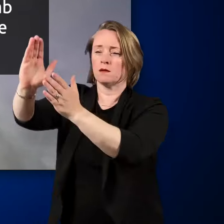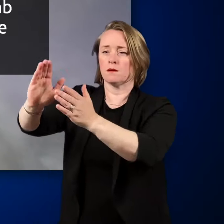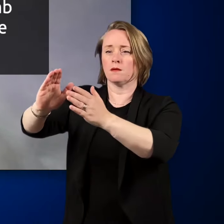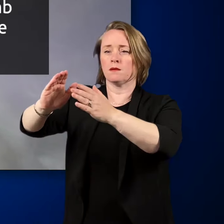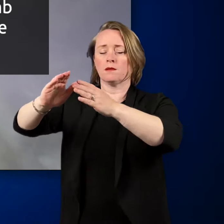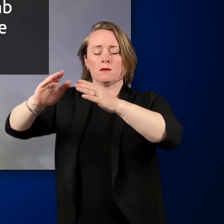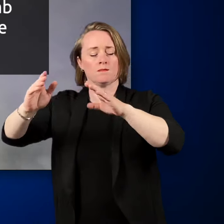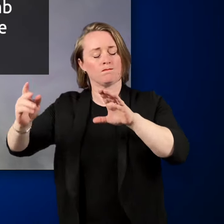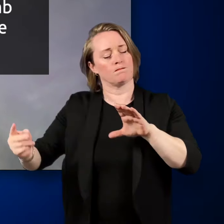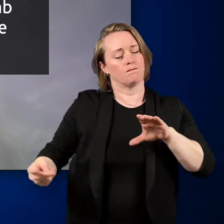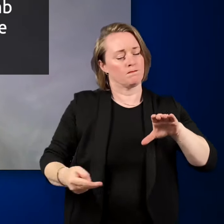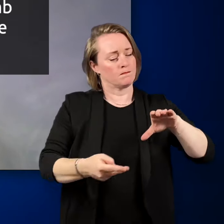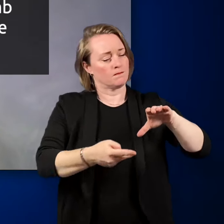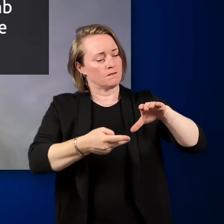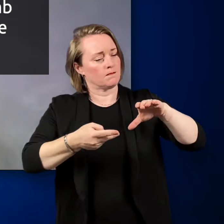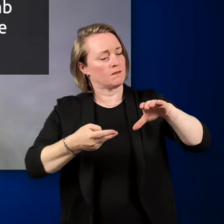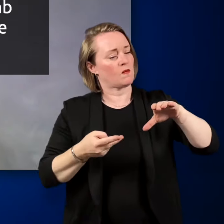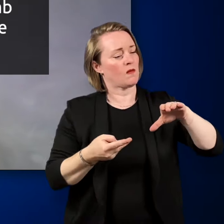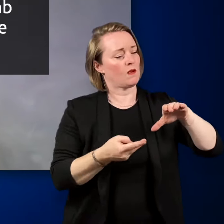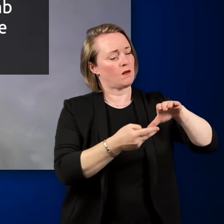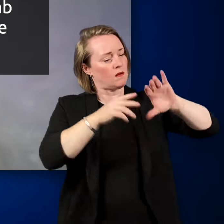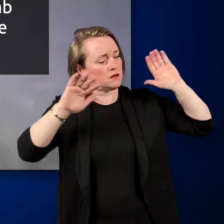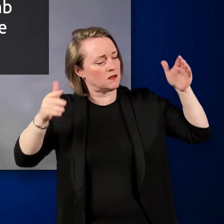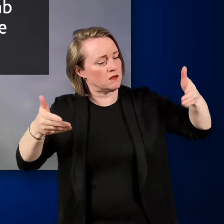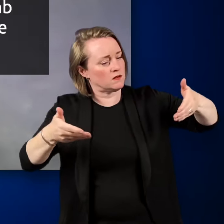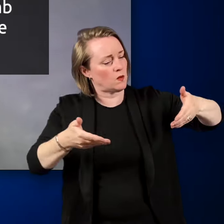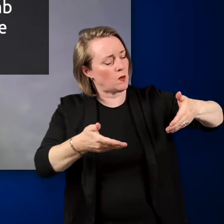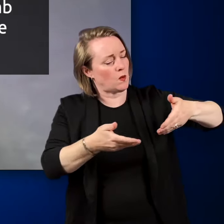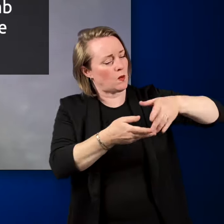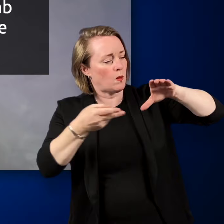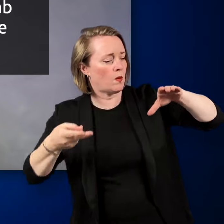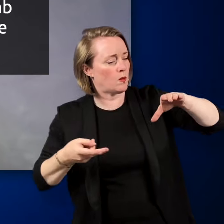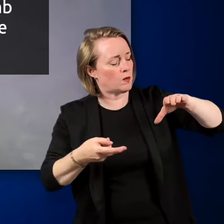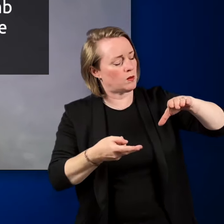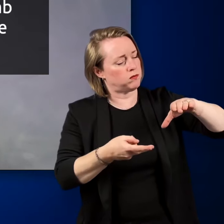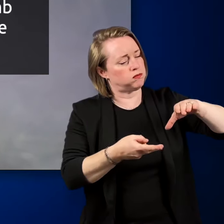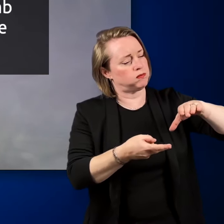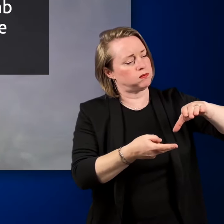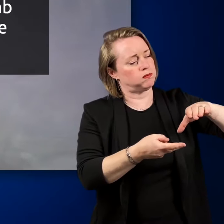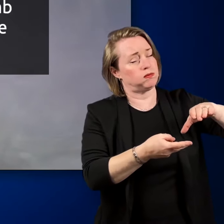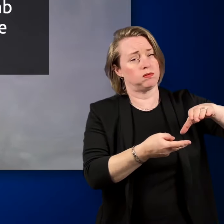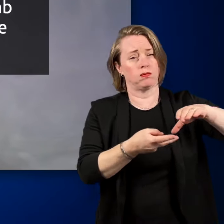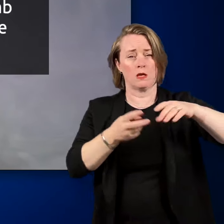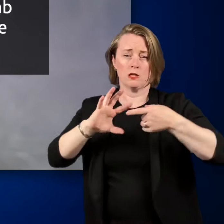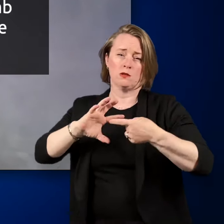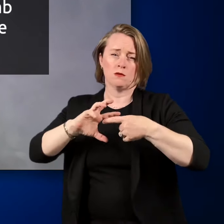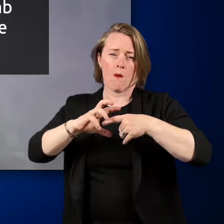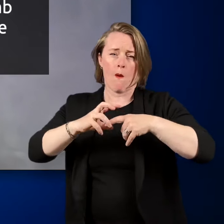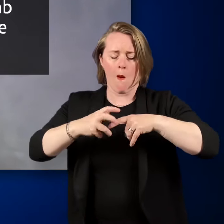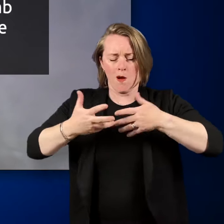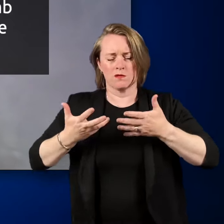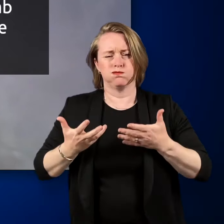him down in Joseph's tomb. The